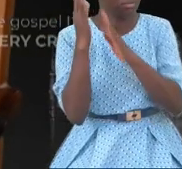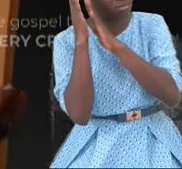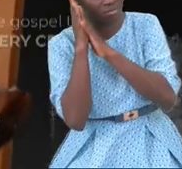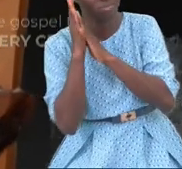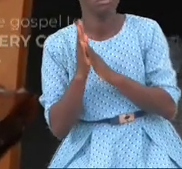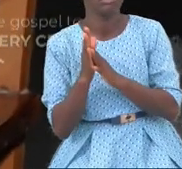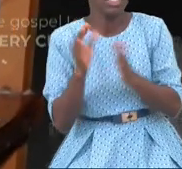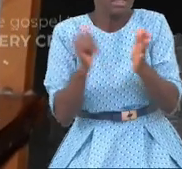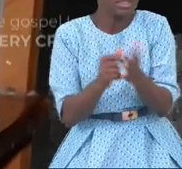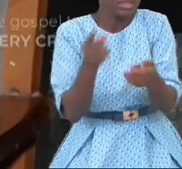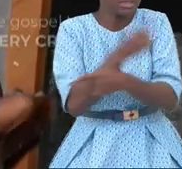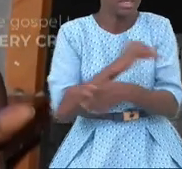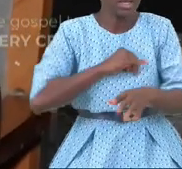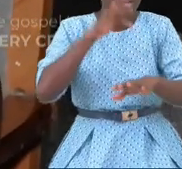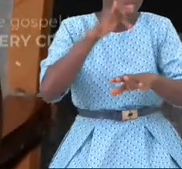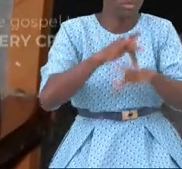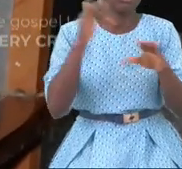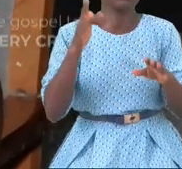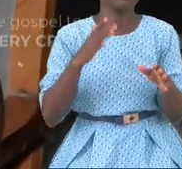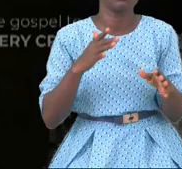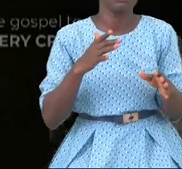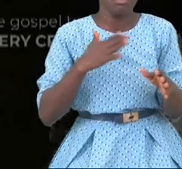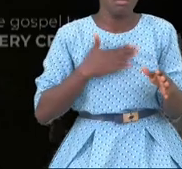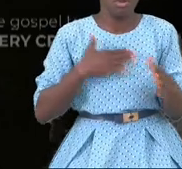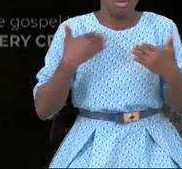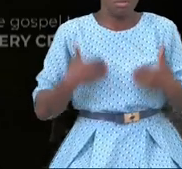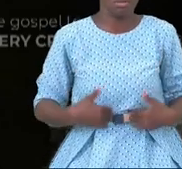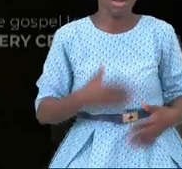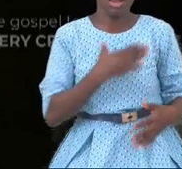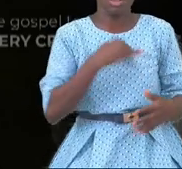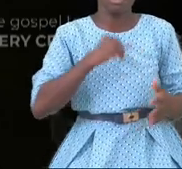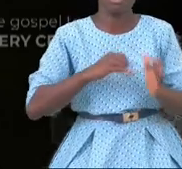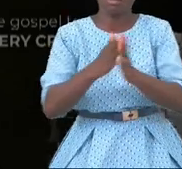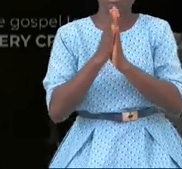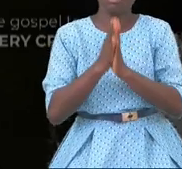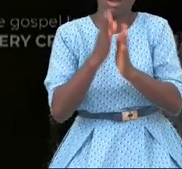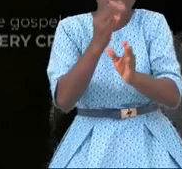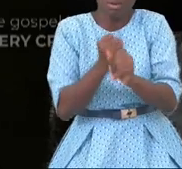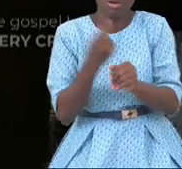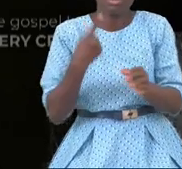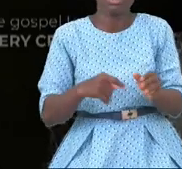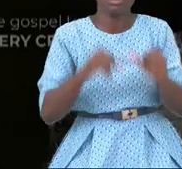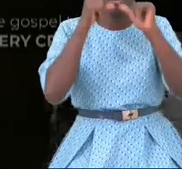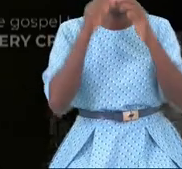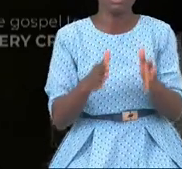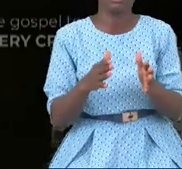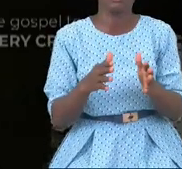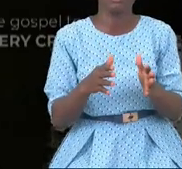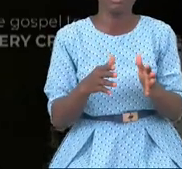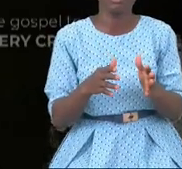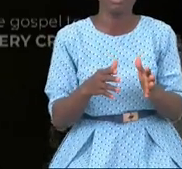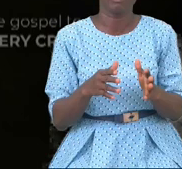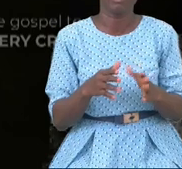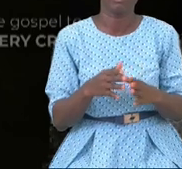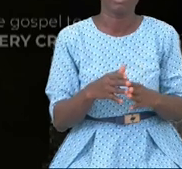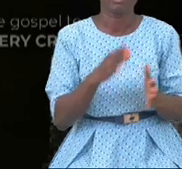My body move, be like say I feel like to poo. So I now run to the toilet. What I